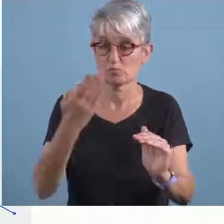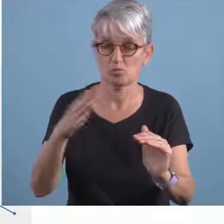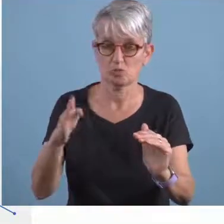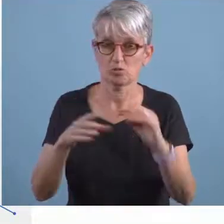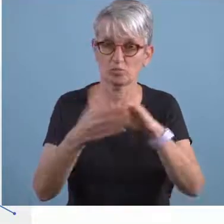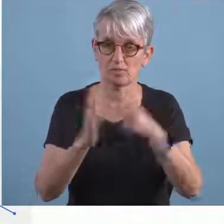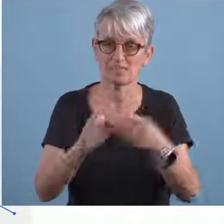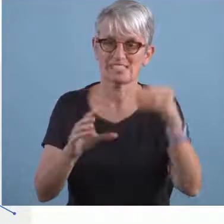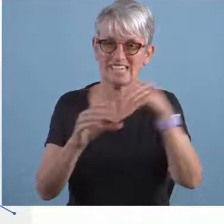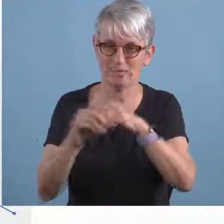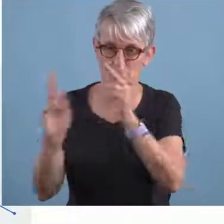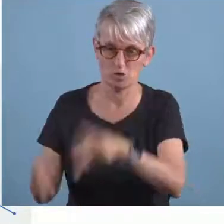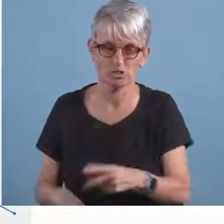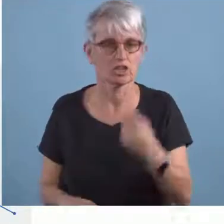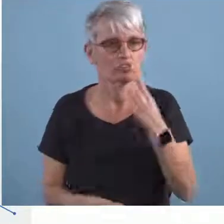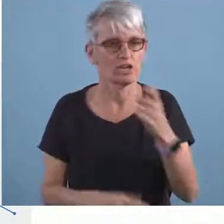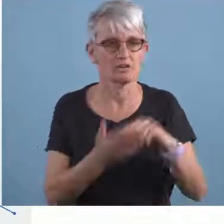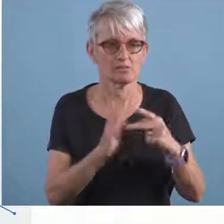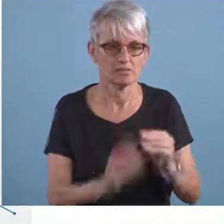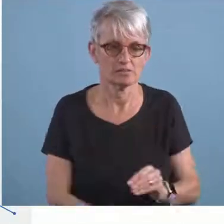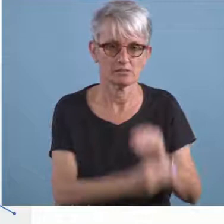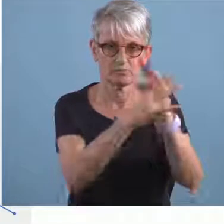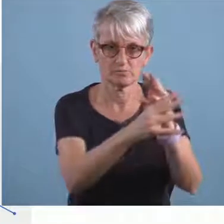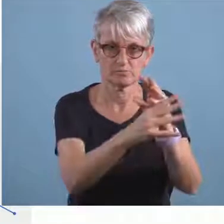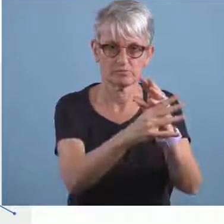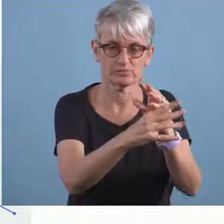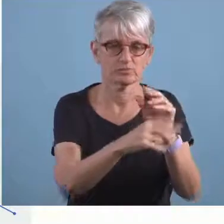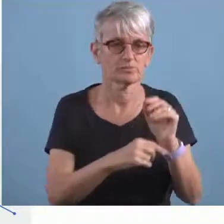in-person condition, red is a child in the telepractice condition.